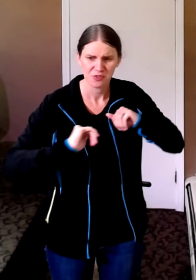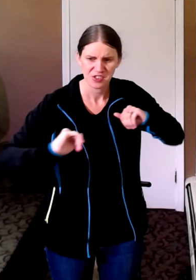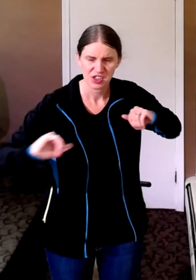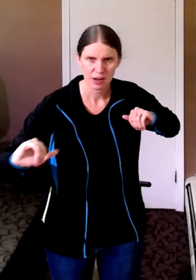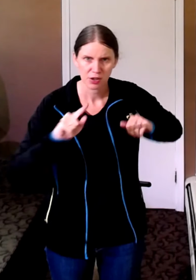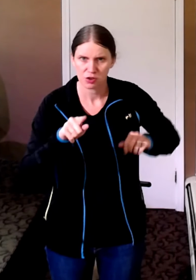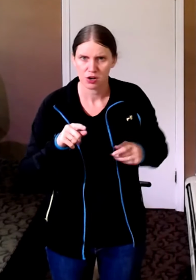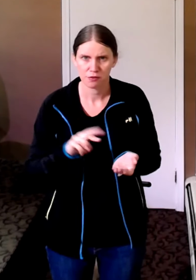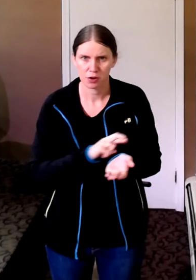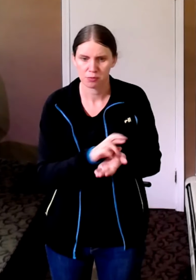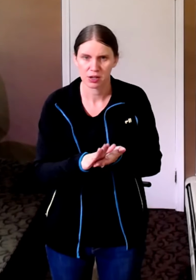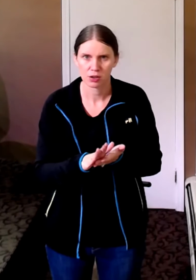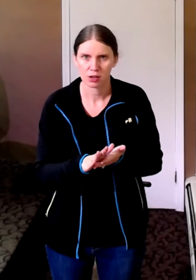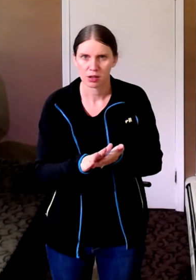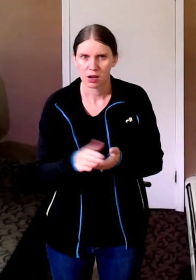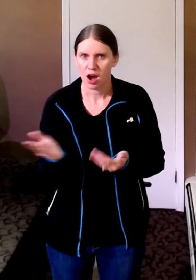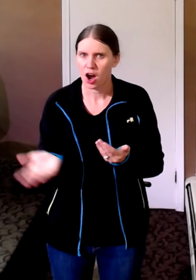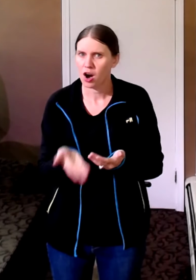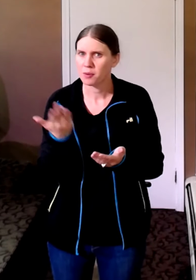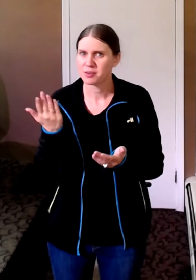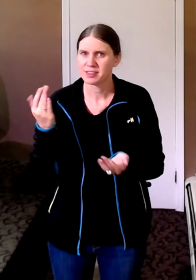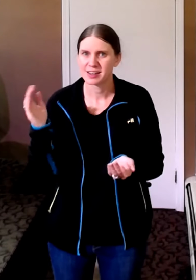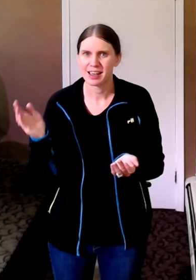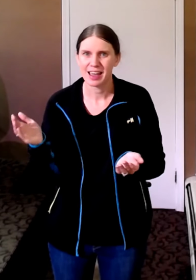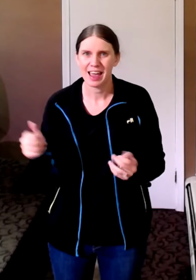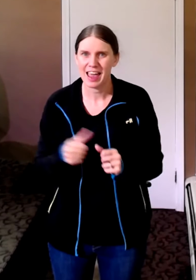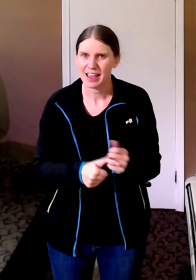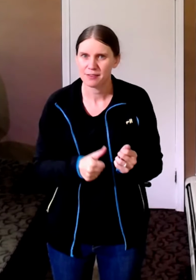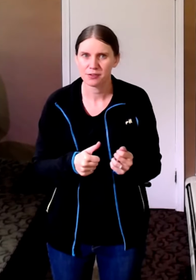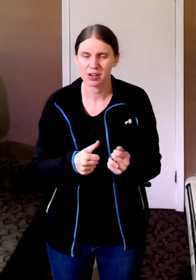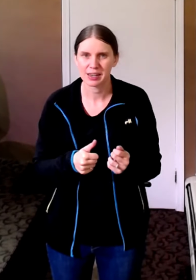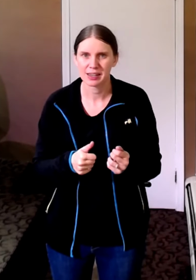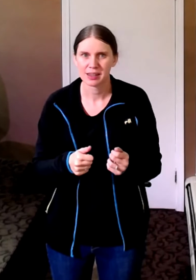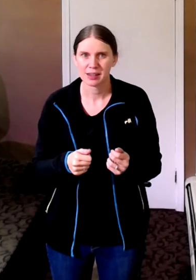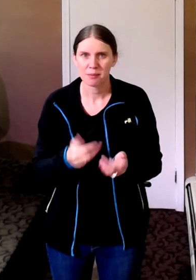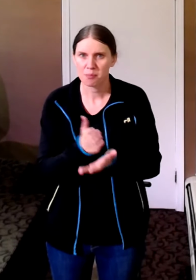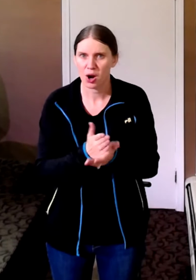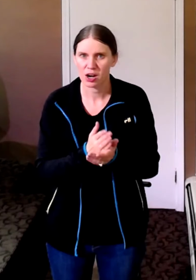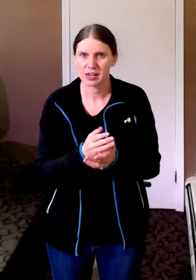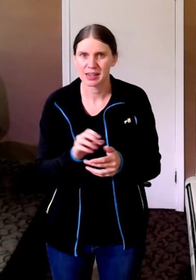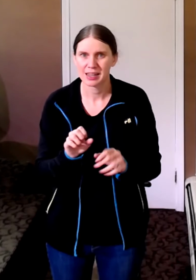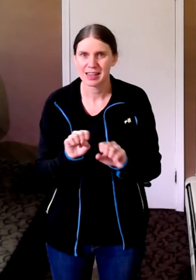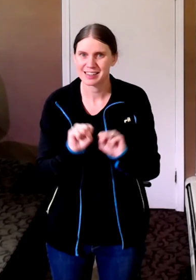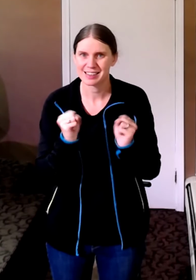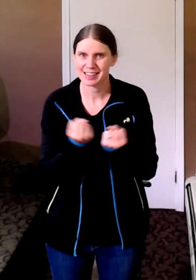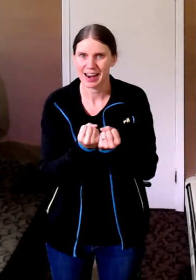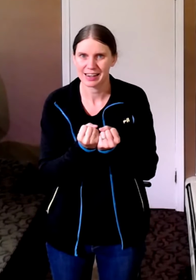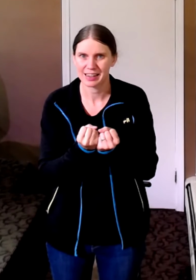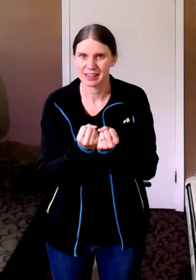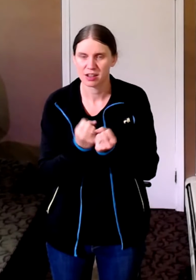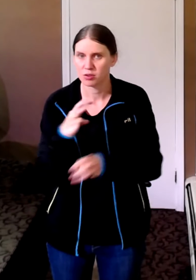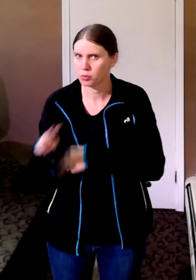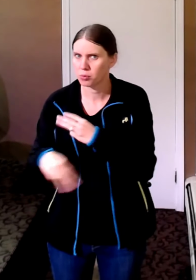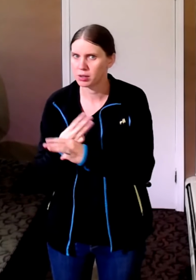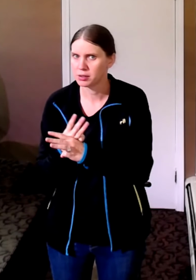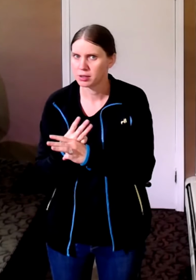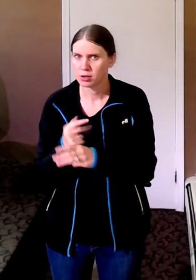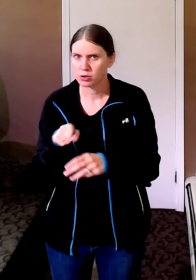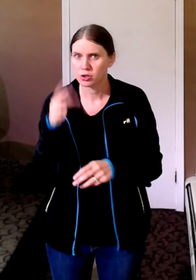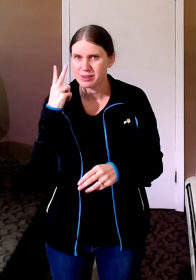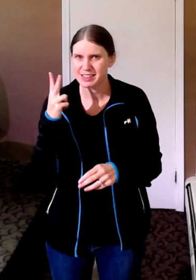In almost every sector of our society and around the world in other societies, there is